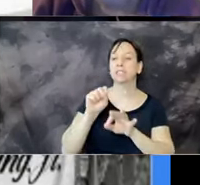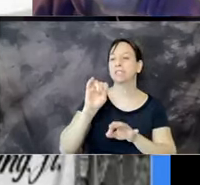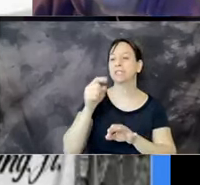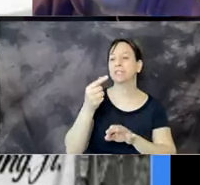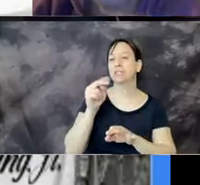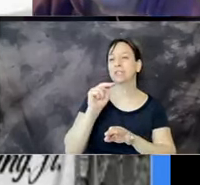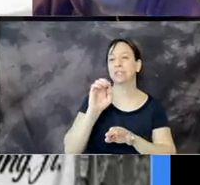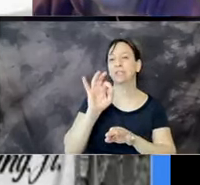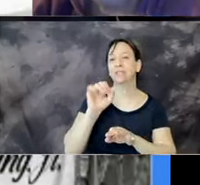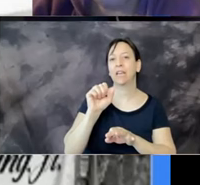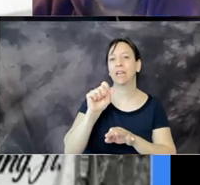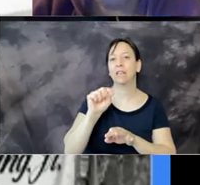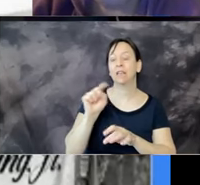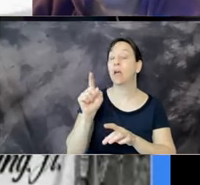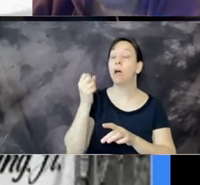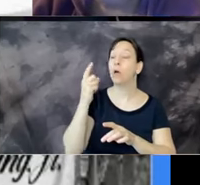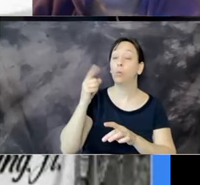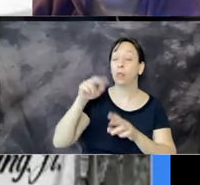Significant.